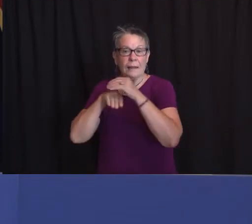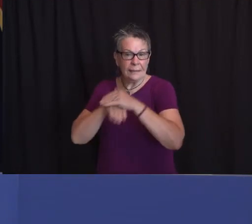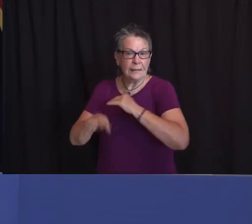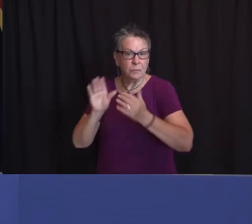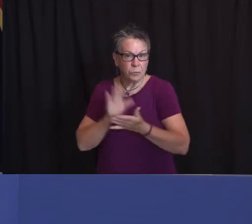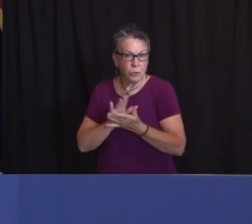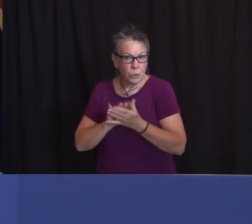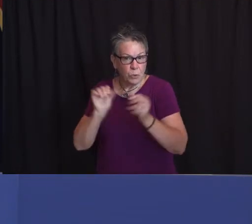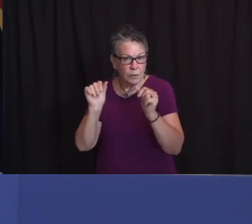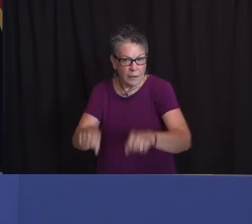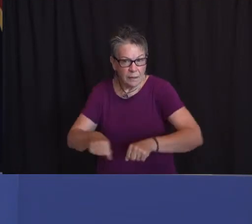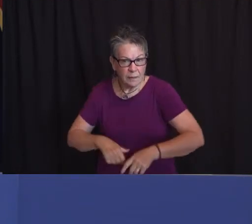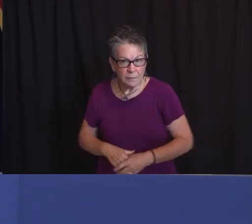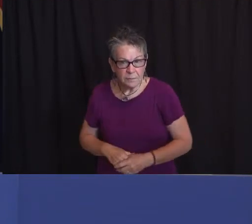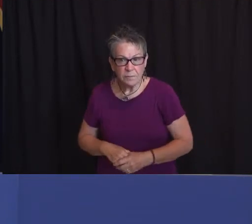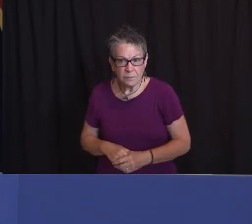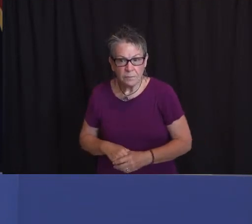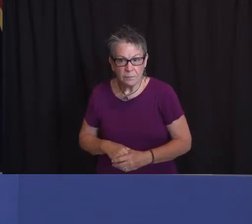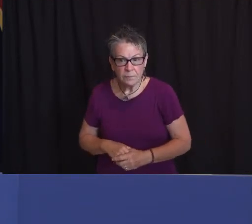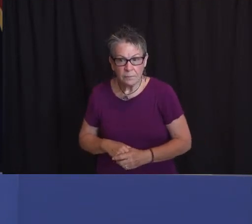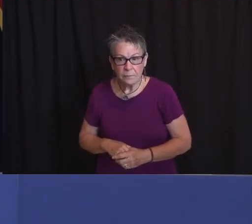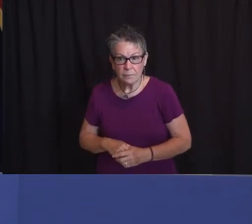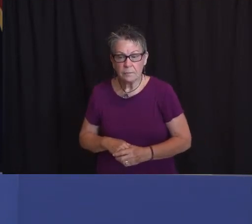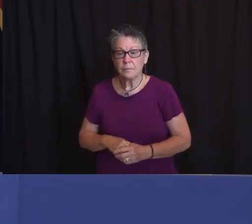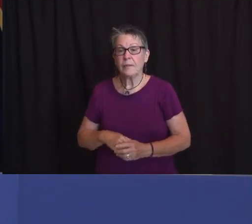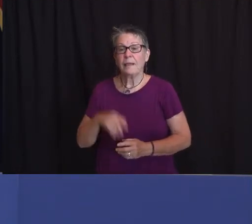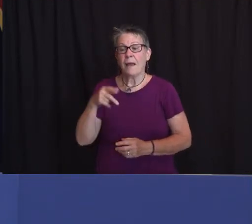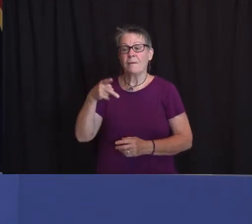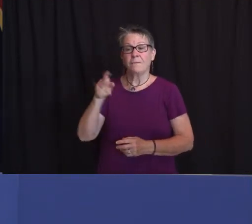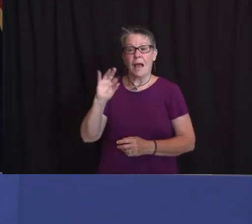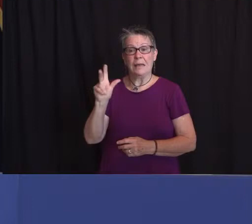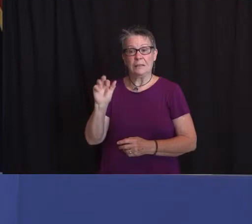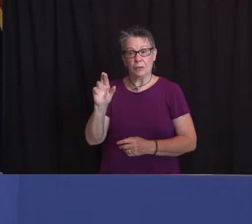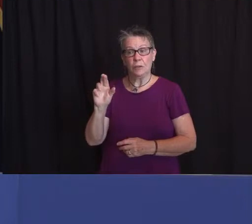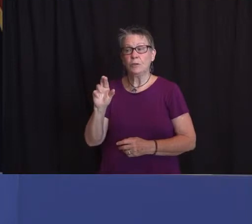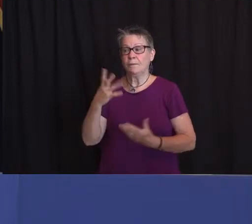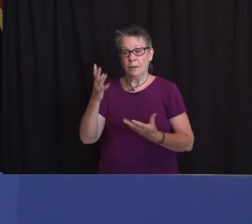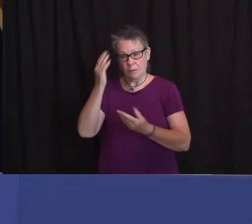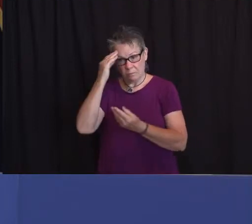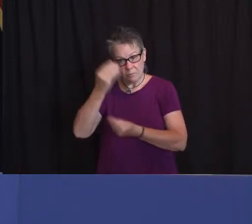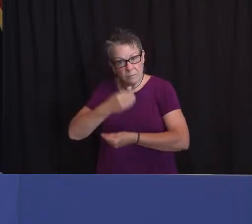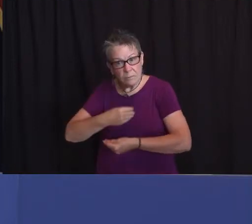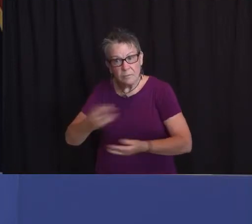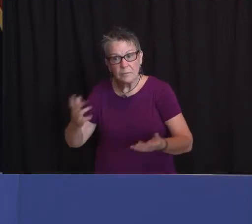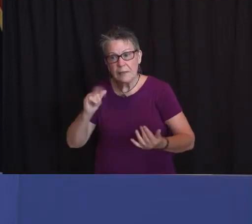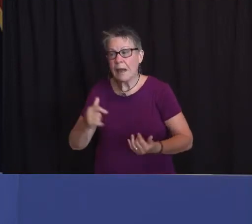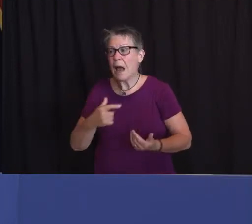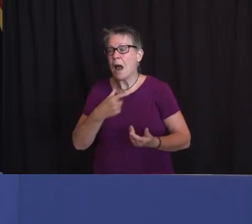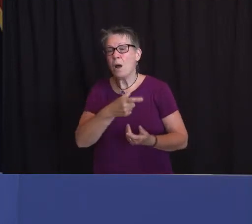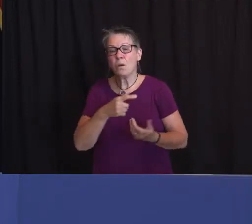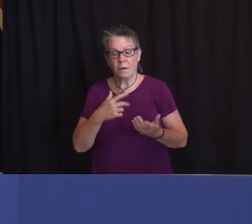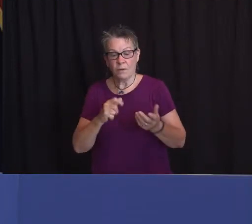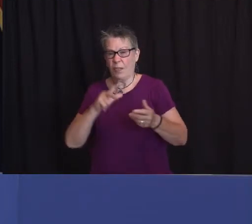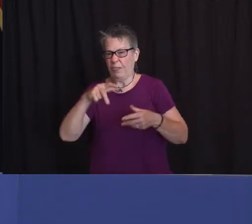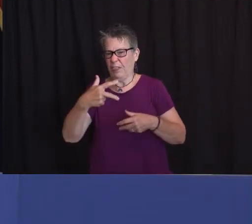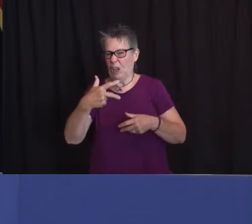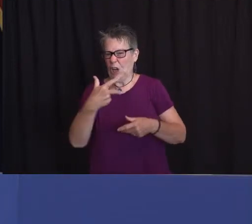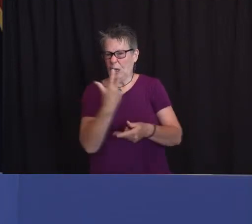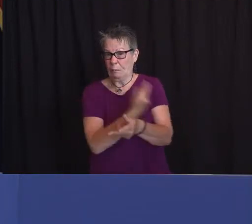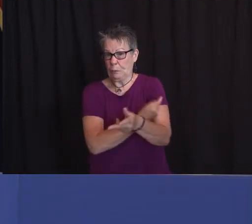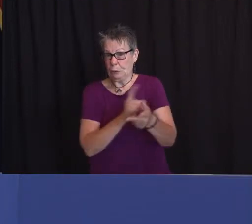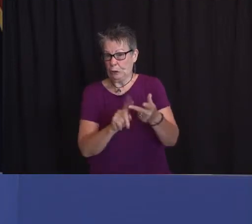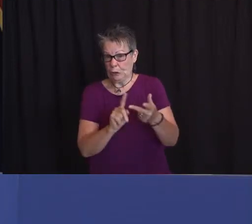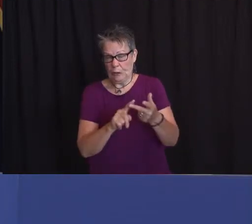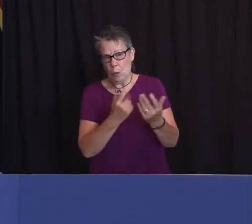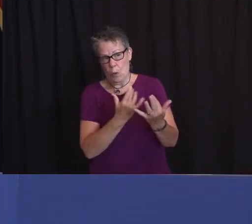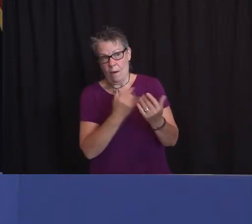seeking authorization for a third dose of vaccine. CDC and FDA said at this time that Americans who have been fully vaccinated